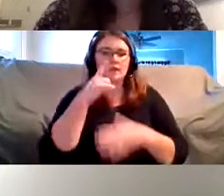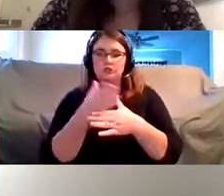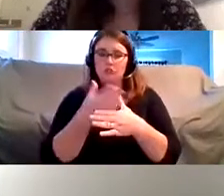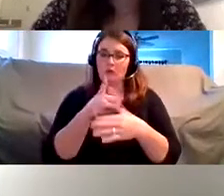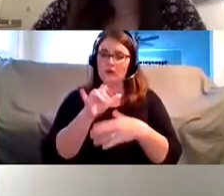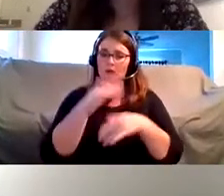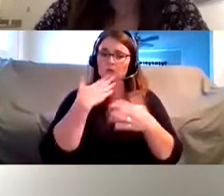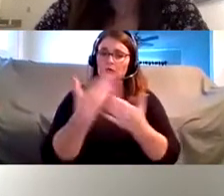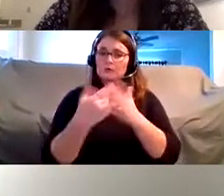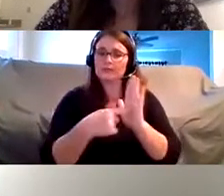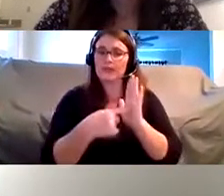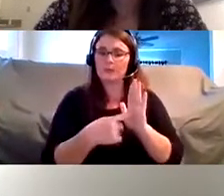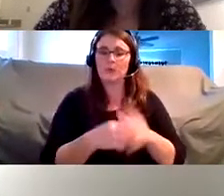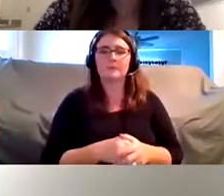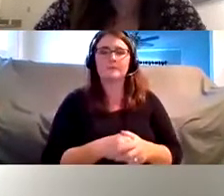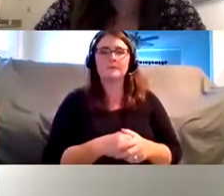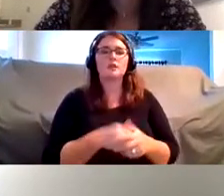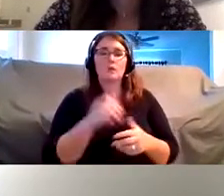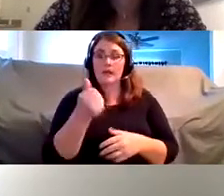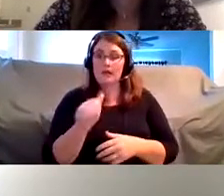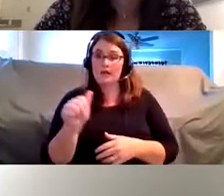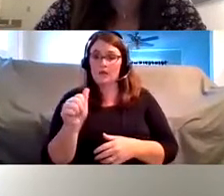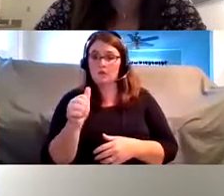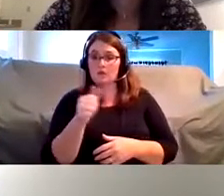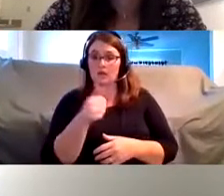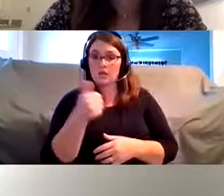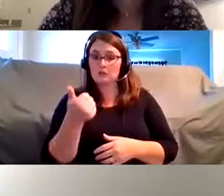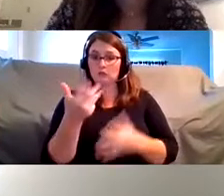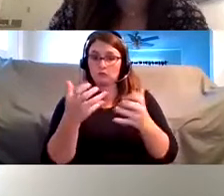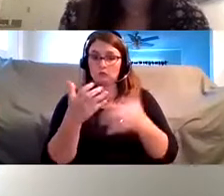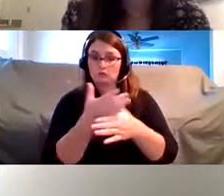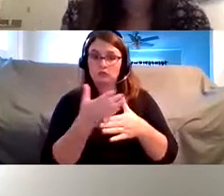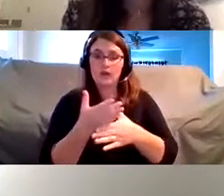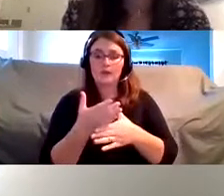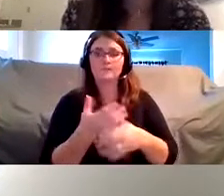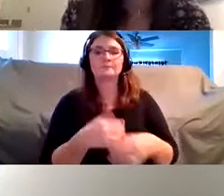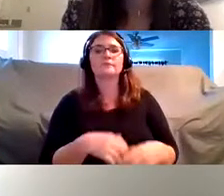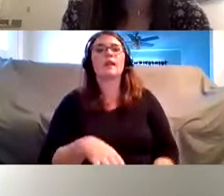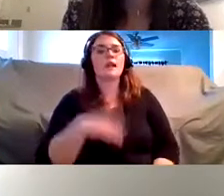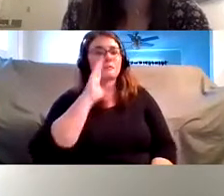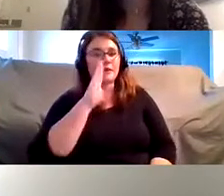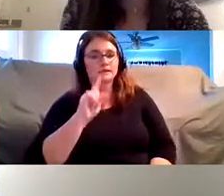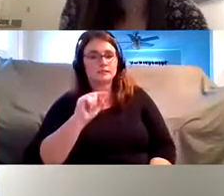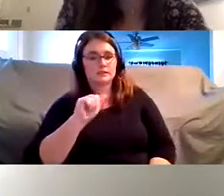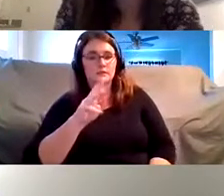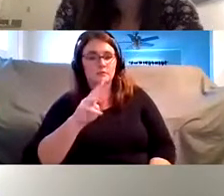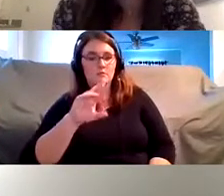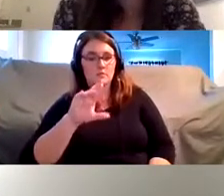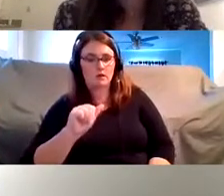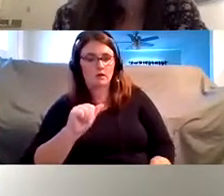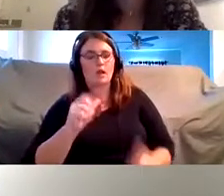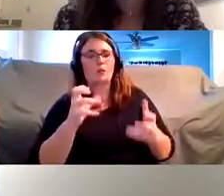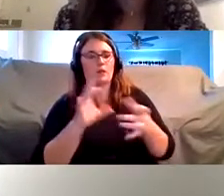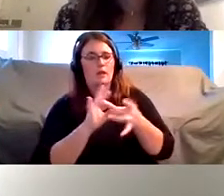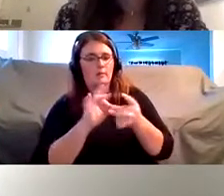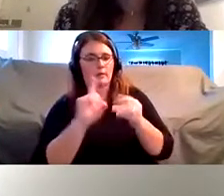I just wanted to comment on Carol's point. Hi, it's Tamara. That sometimes it's confusing because, you know, a lot of us are also women. We're